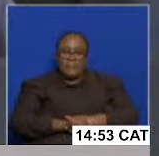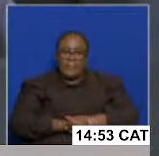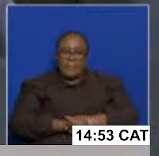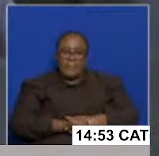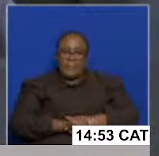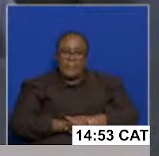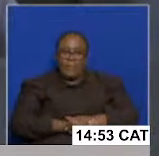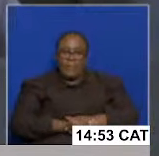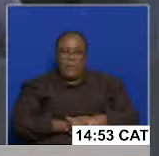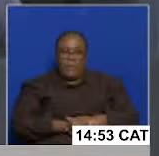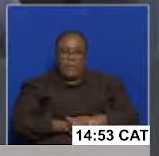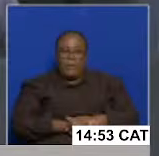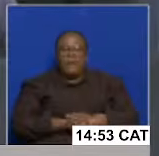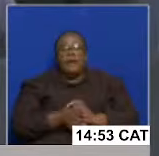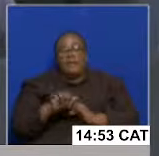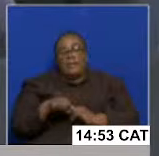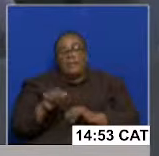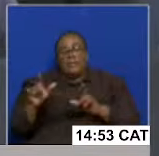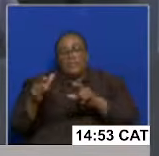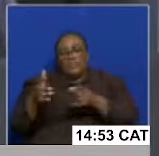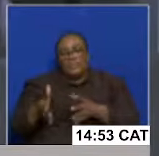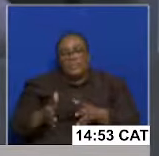Yes, Commissioner. Thank you.